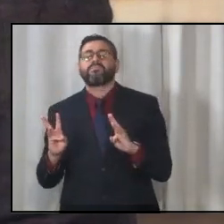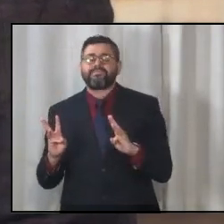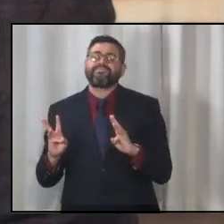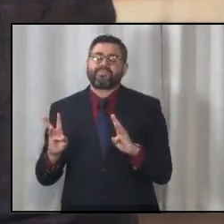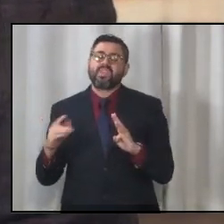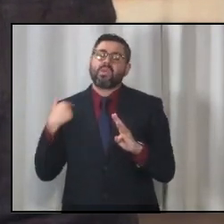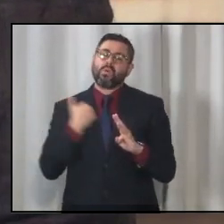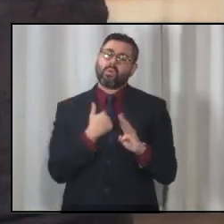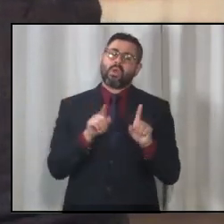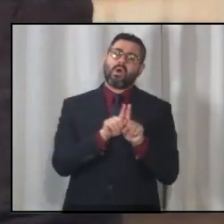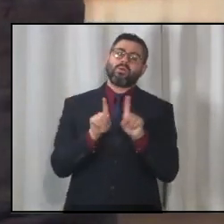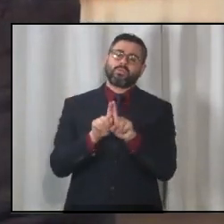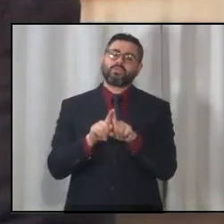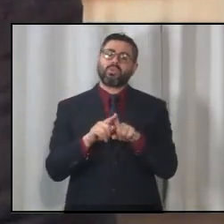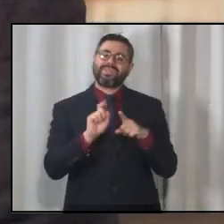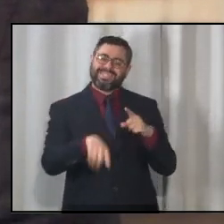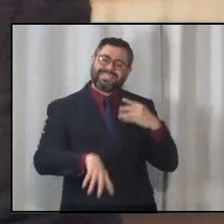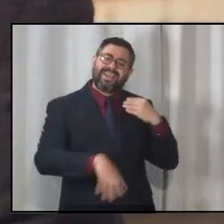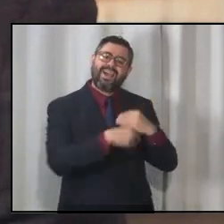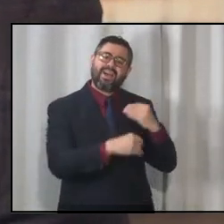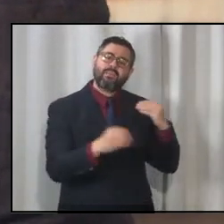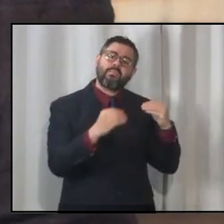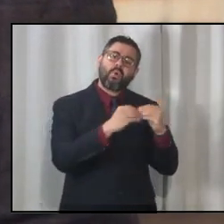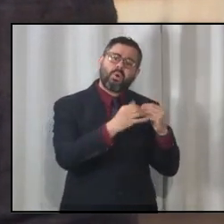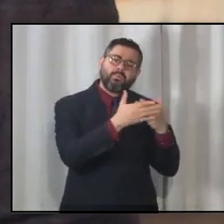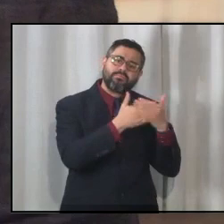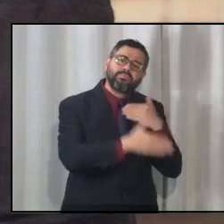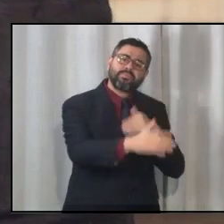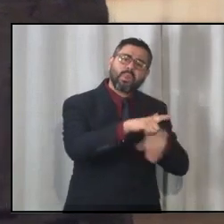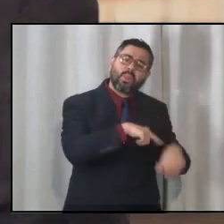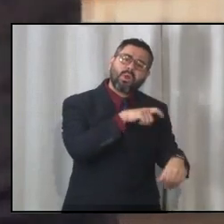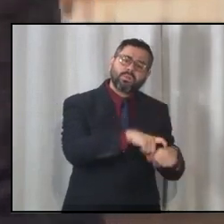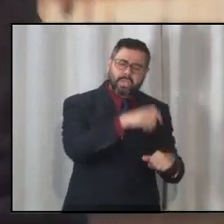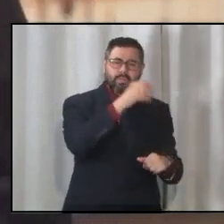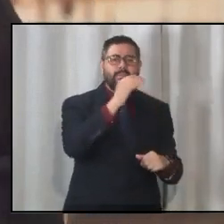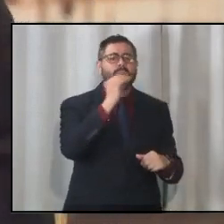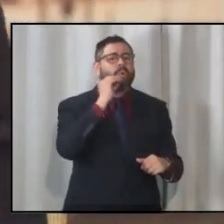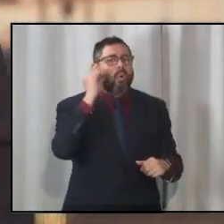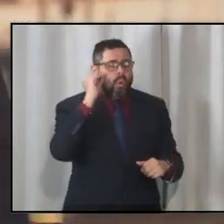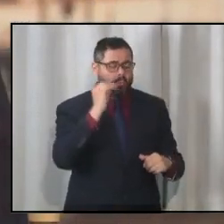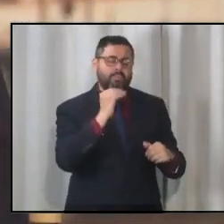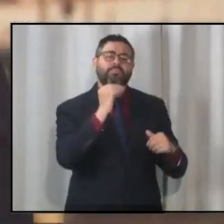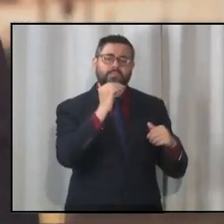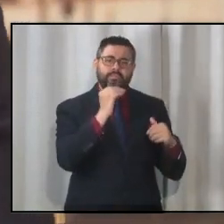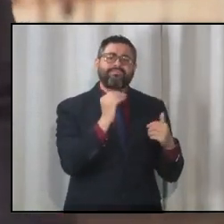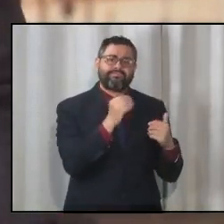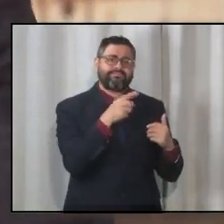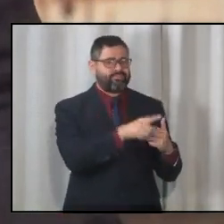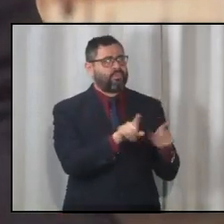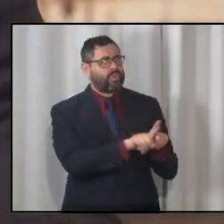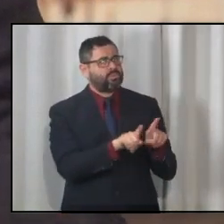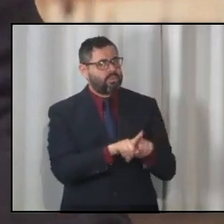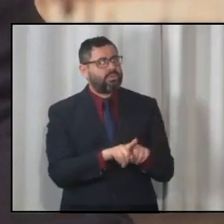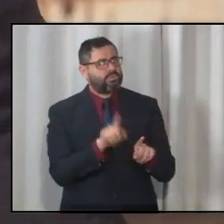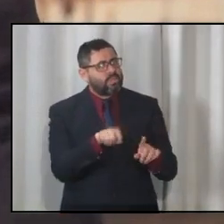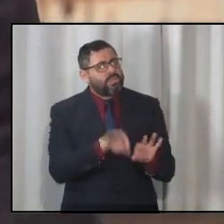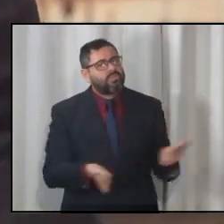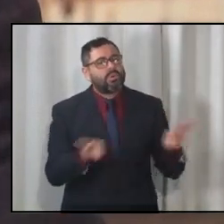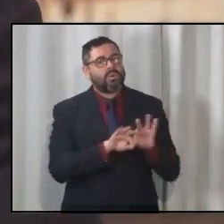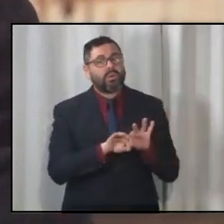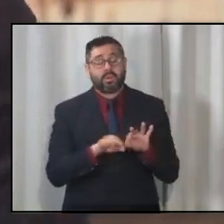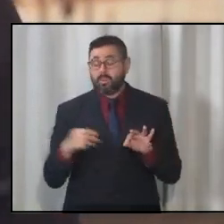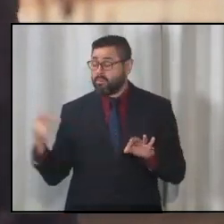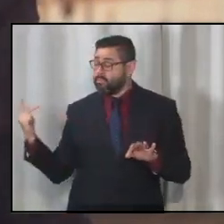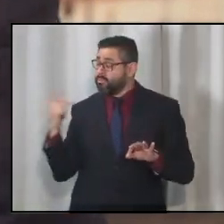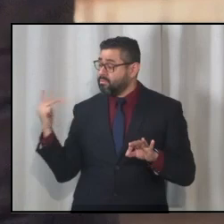housing opportunities in our city. In support of that, I, along with Long Beach Housing Authority, this past week hosted